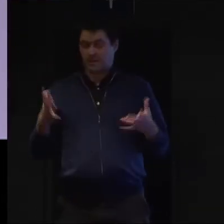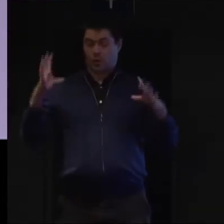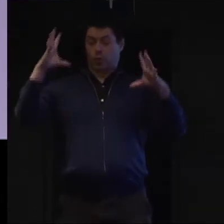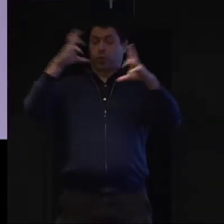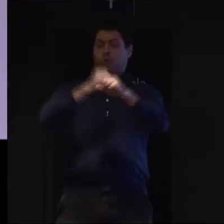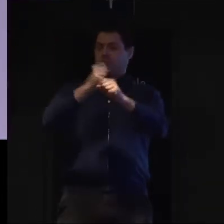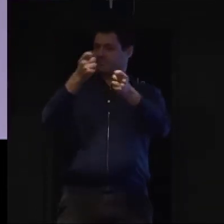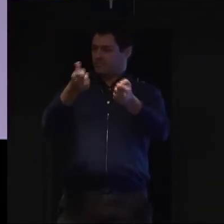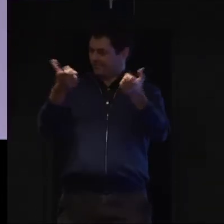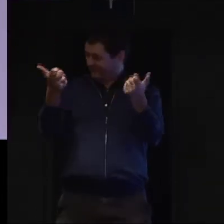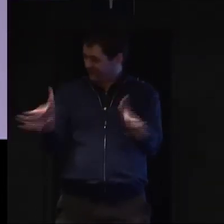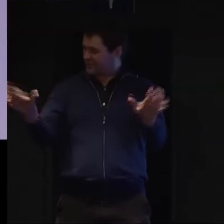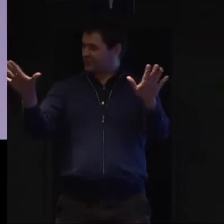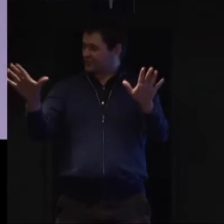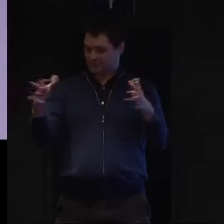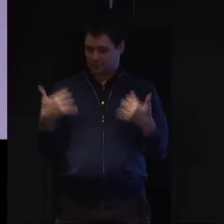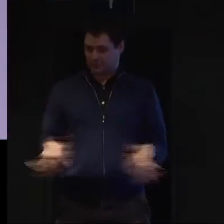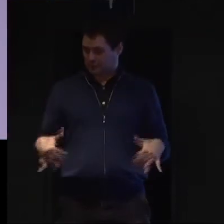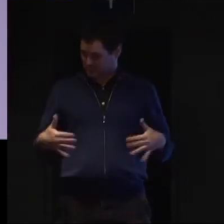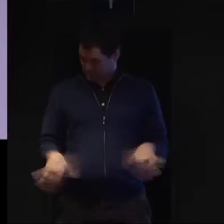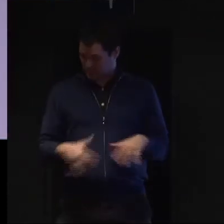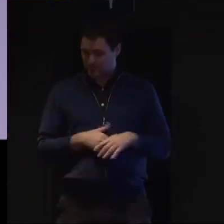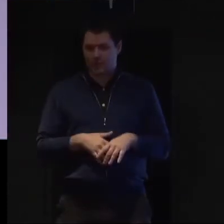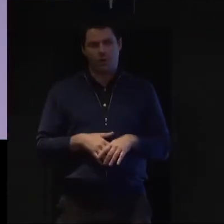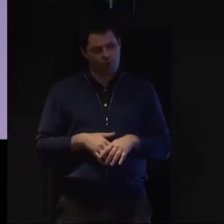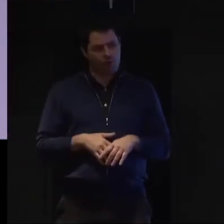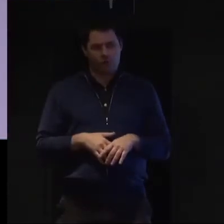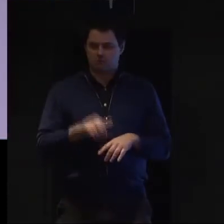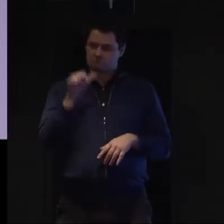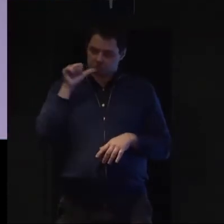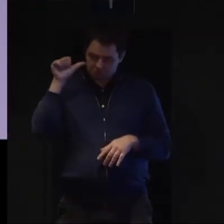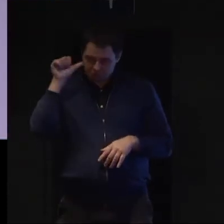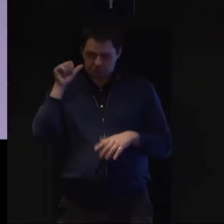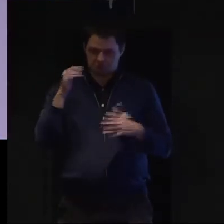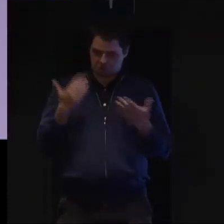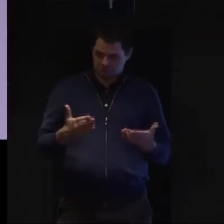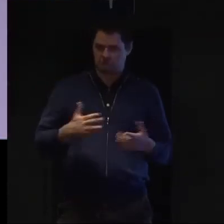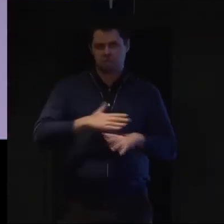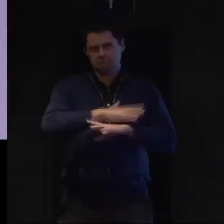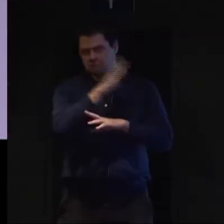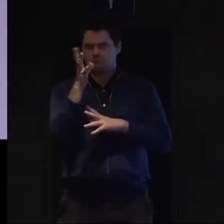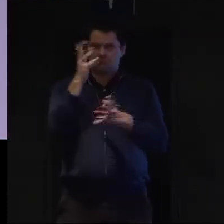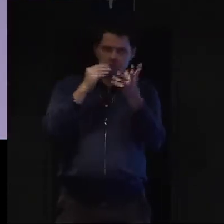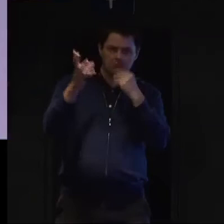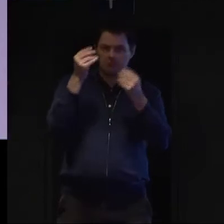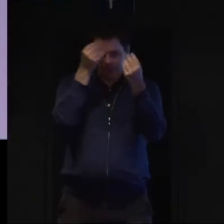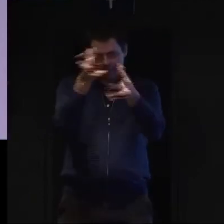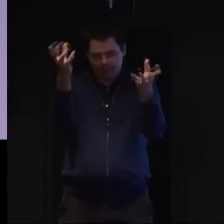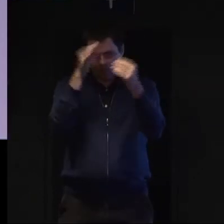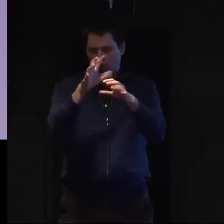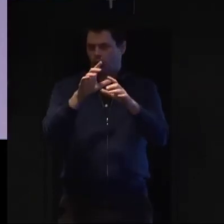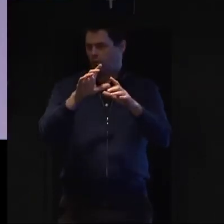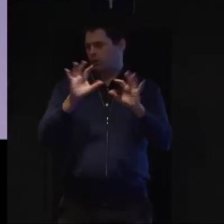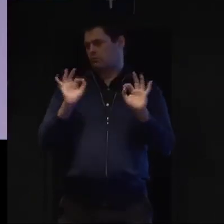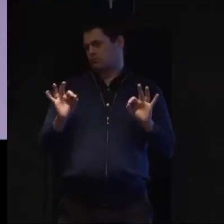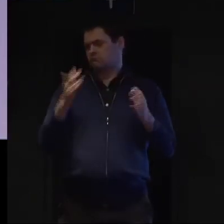over. But I think it's been a fantastic conference and an outstanding